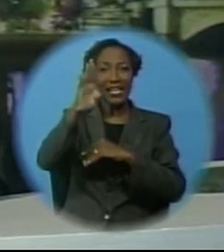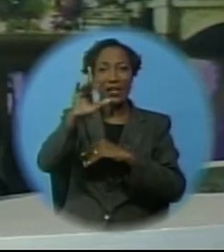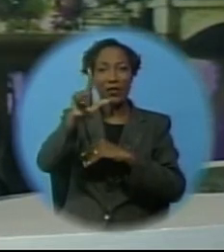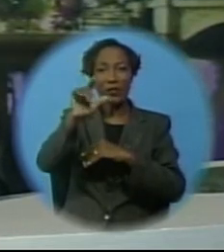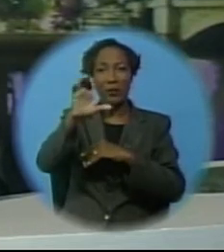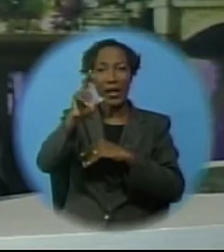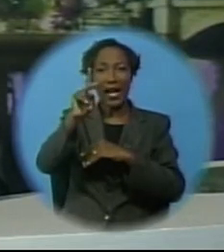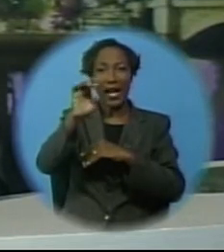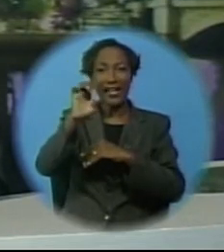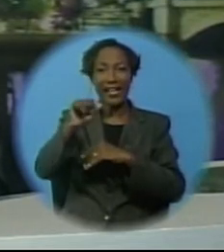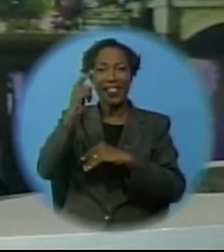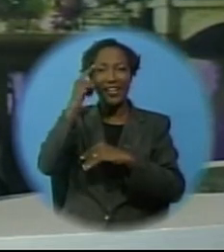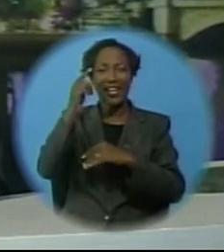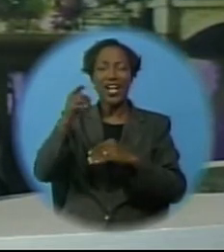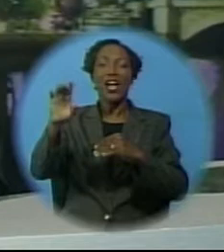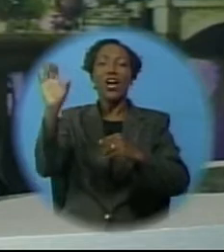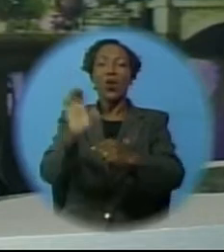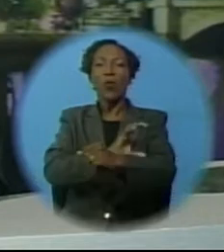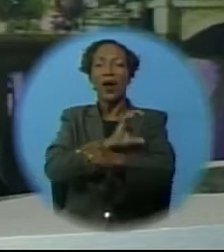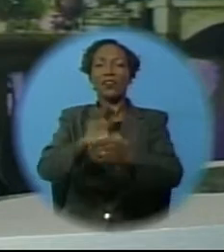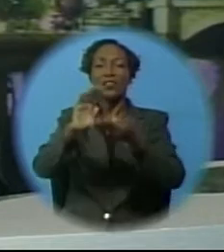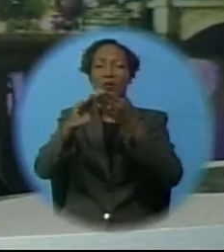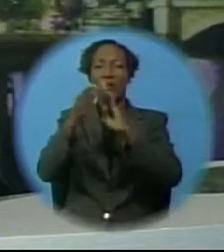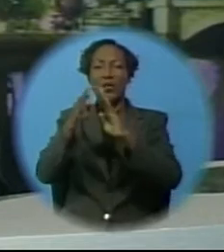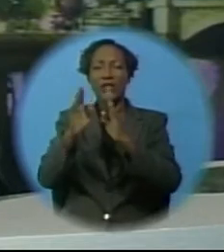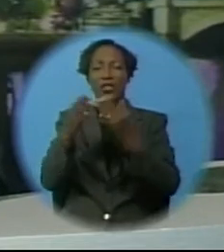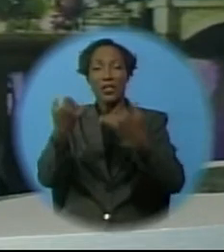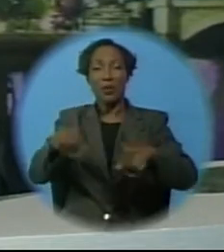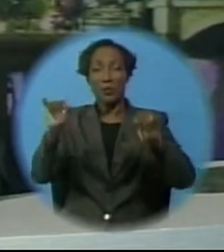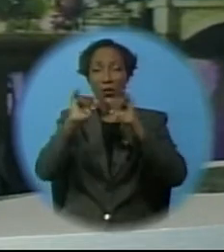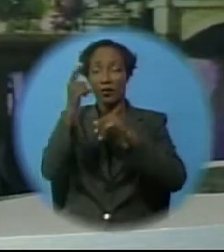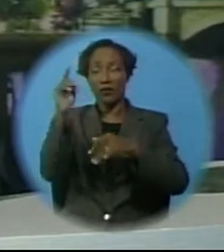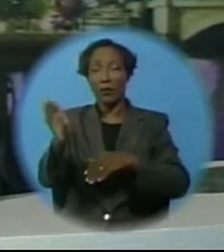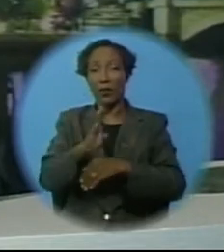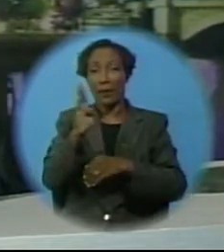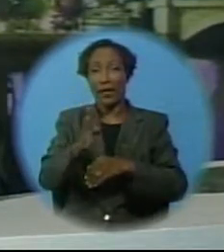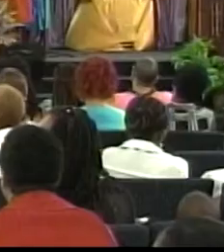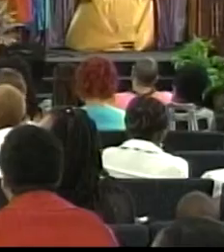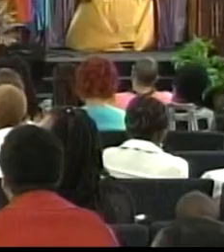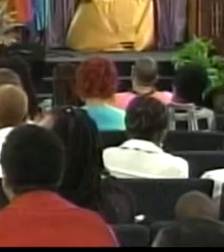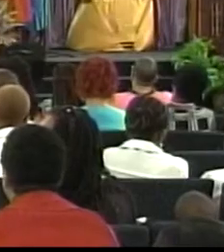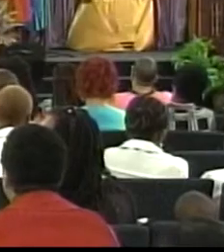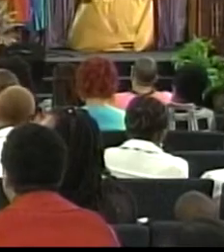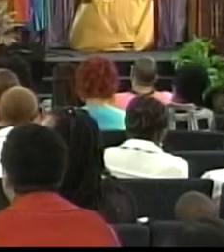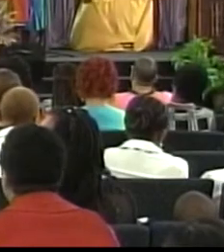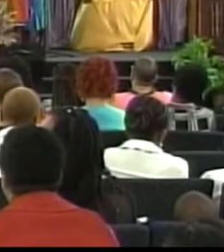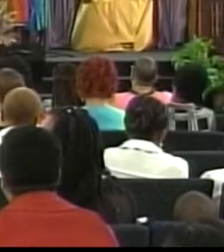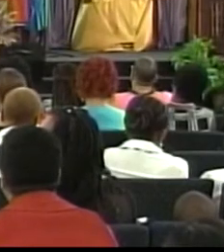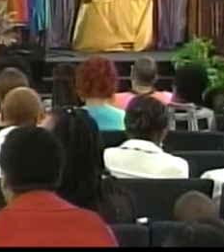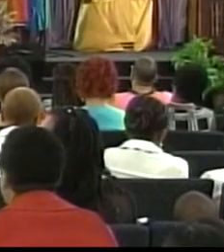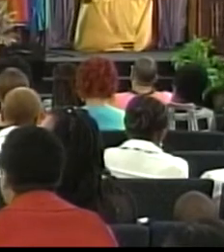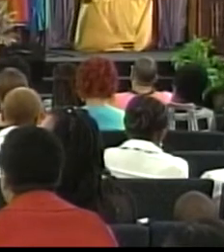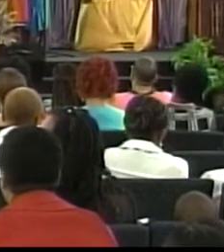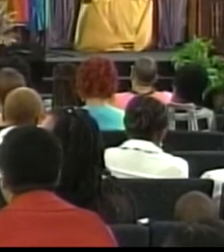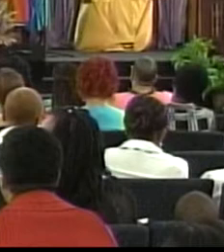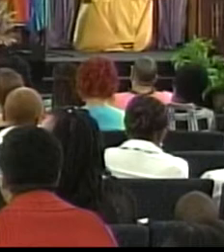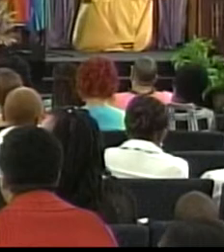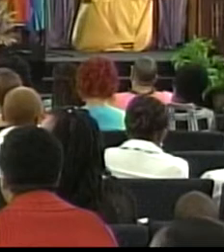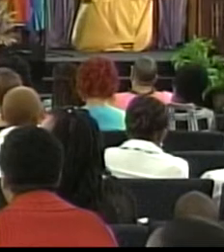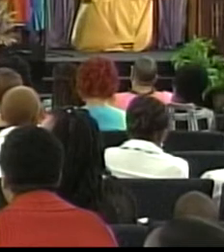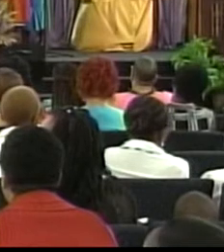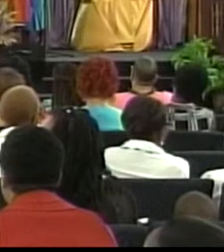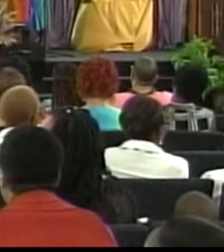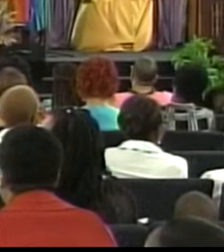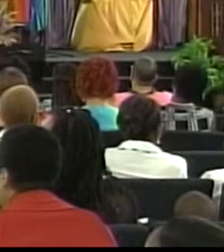community choirs still have a critical role to play in Barbados. Aside from providing entertainment, he says these choirs develop